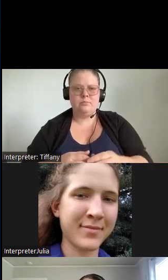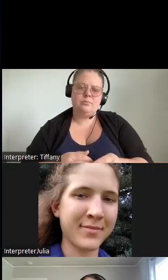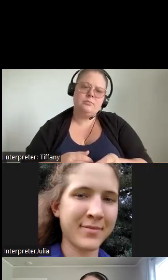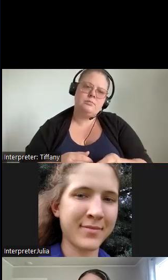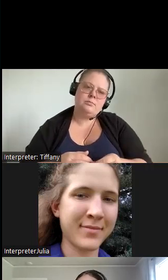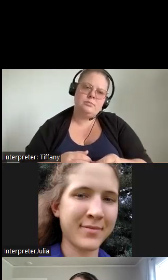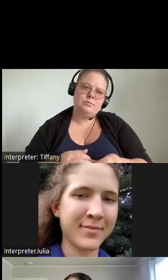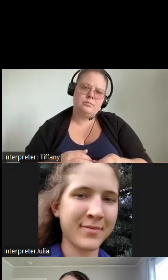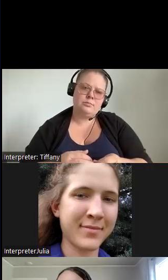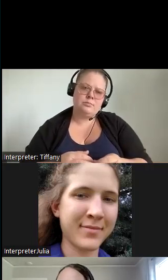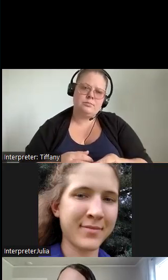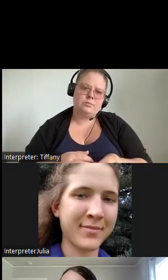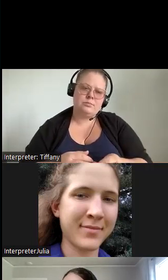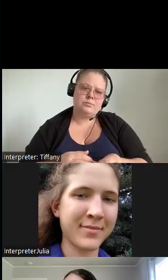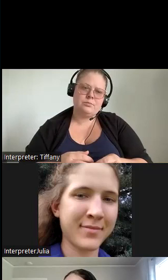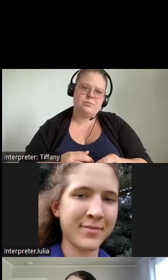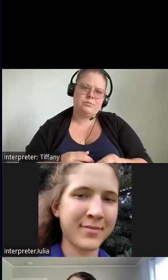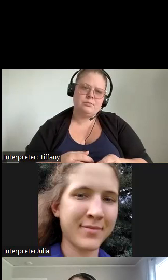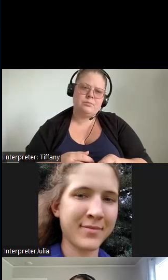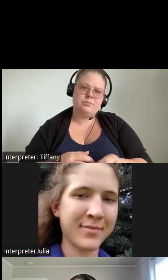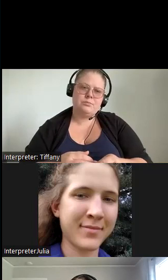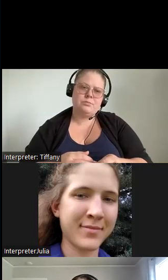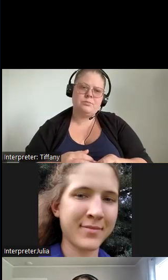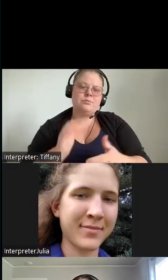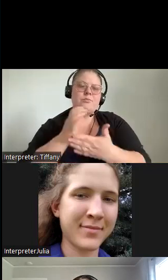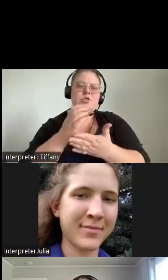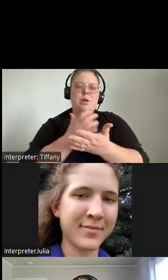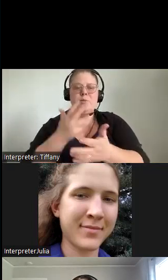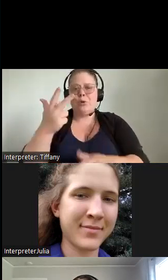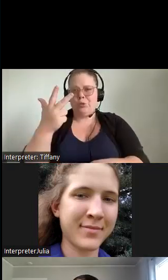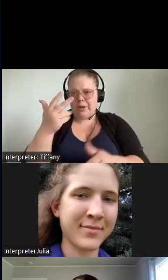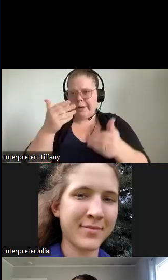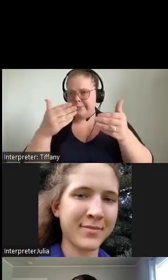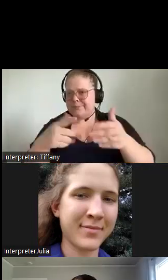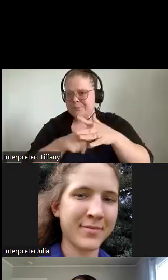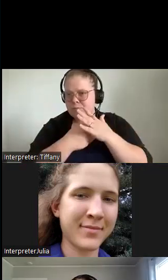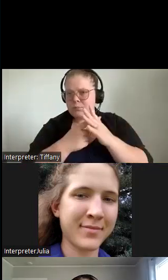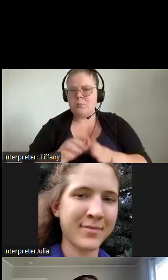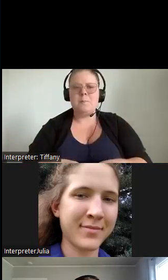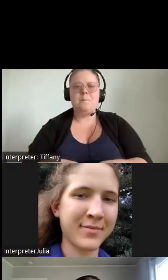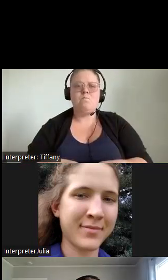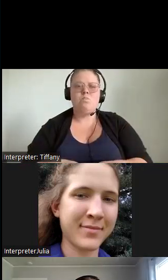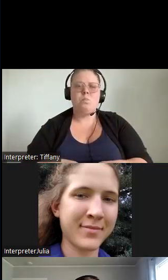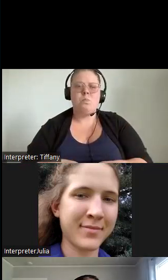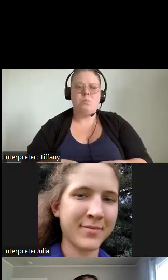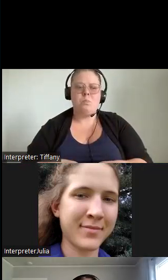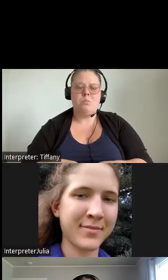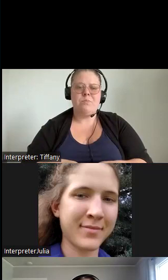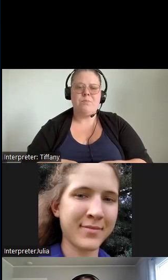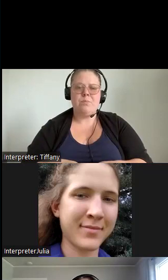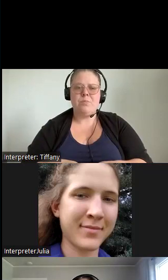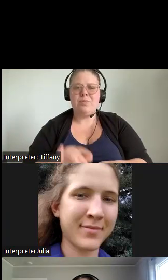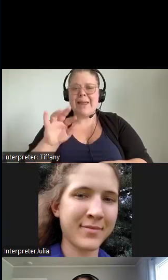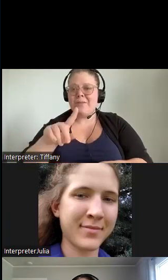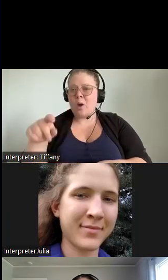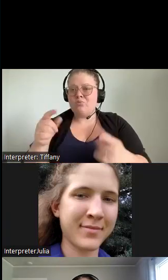All right, so I'm going to dive into chapter 3. Feel free to post